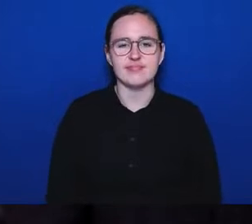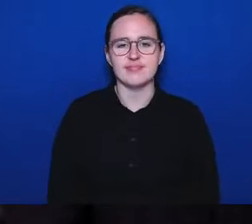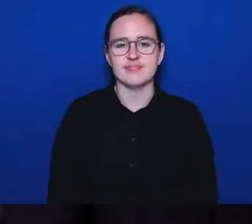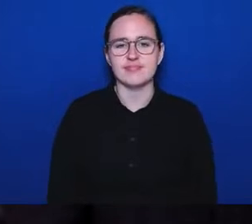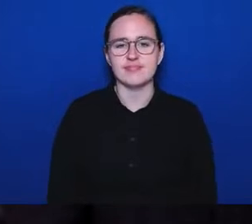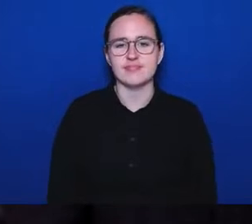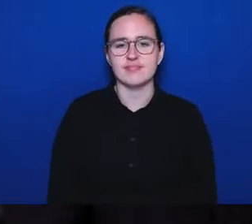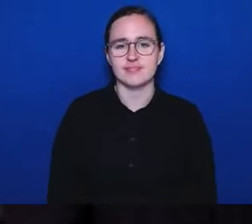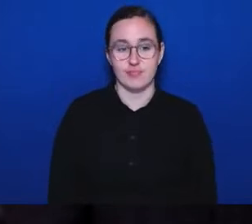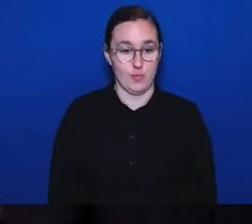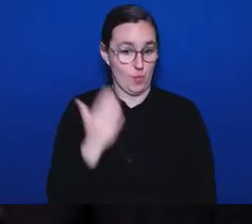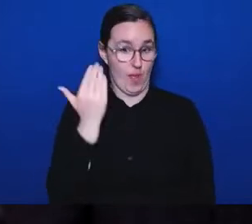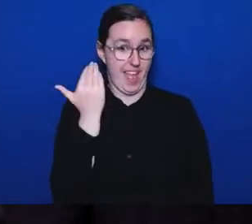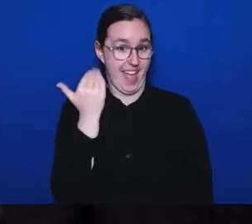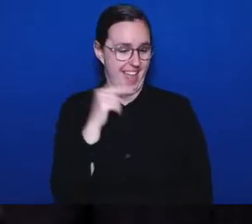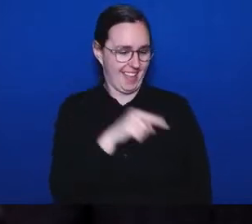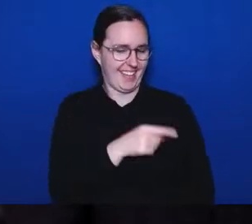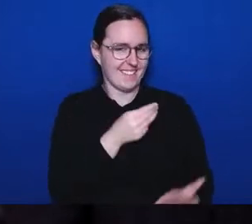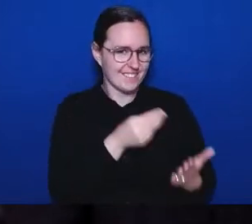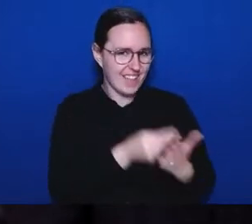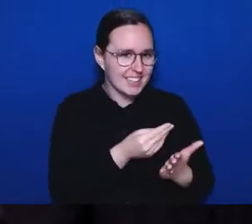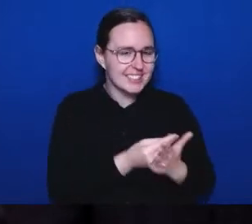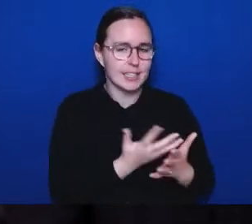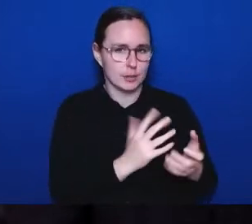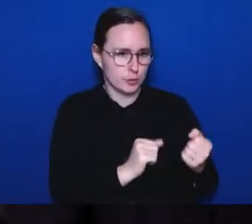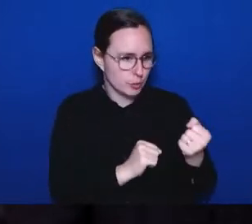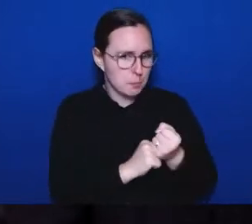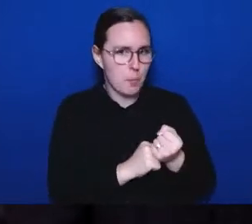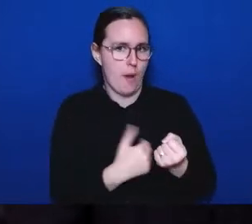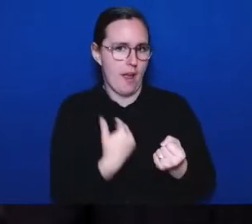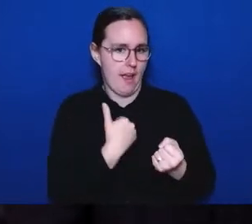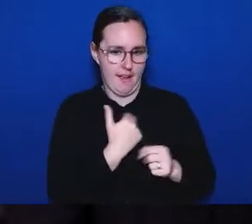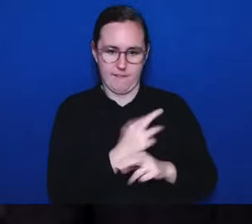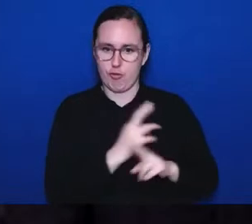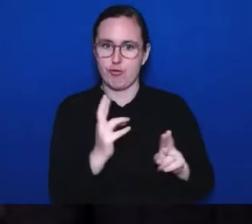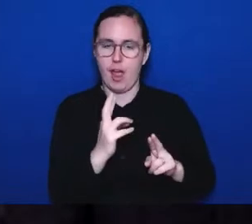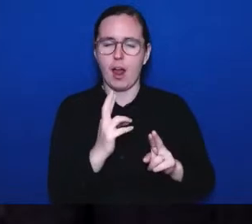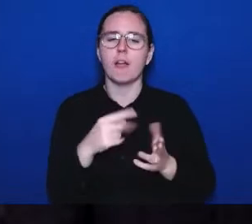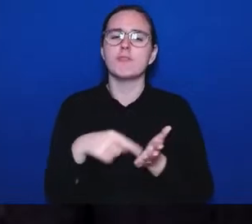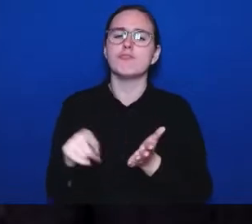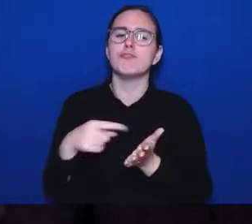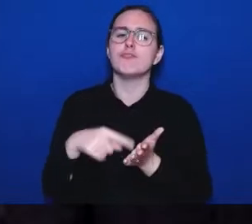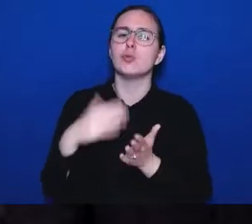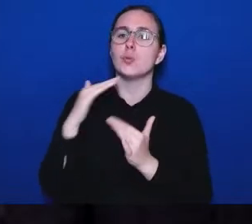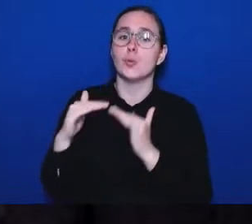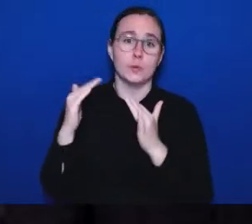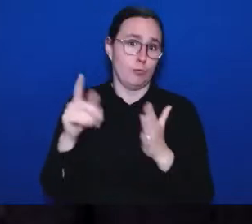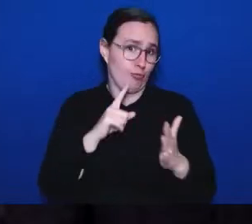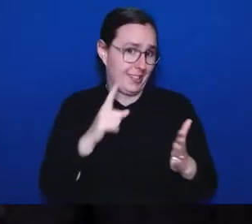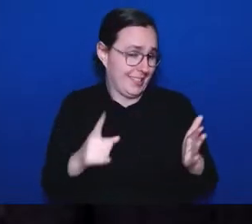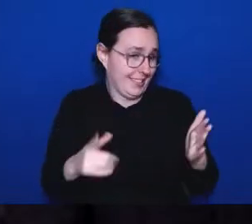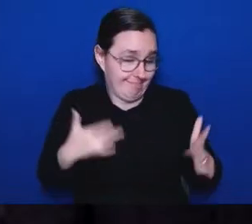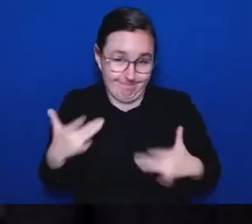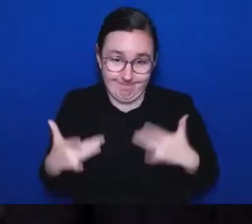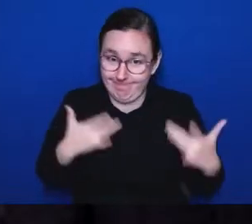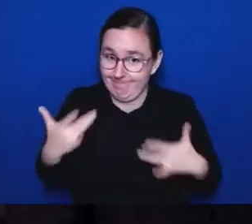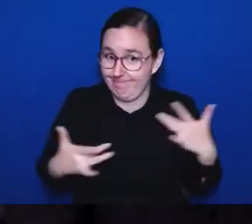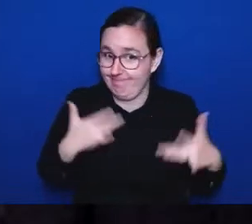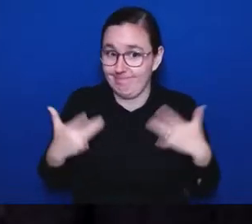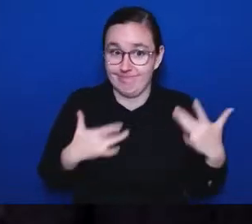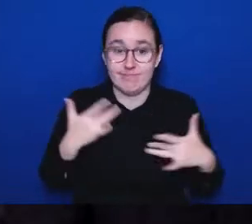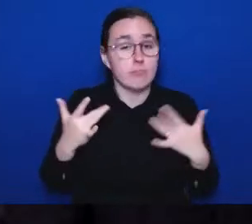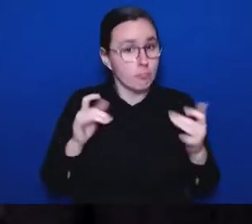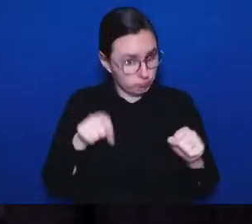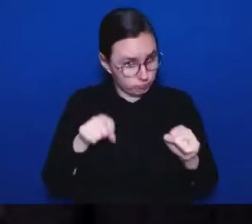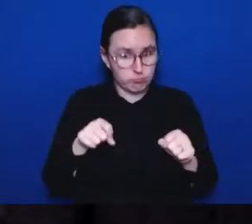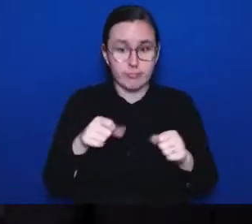very exciting time for us, and there is still much work to do, but this is a start, and we appreciate the collaborative efforts of this